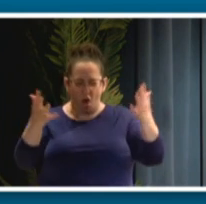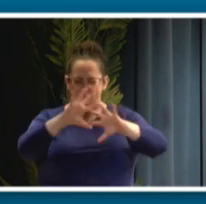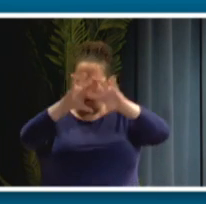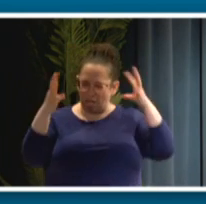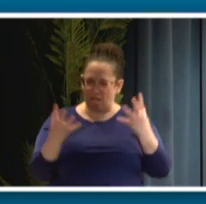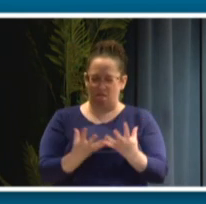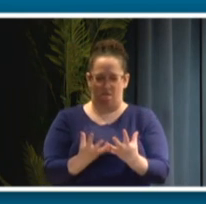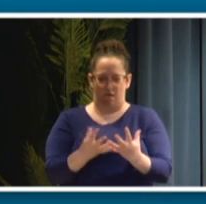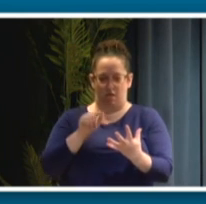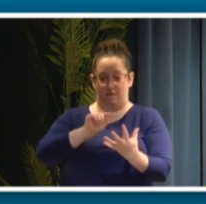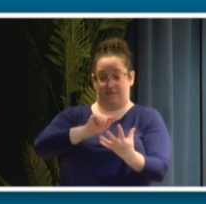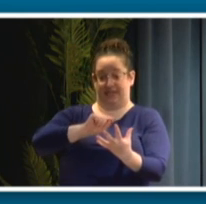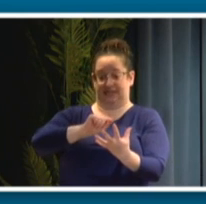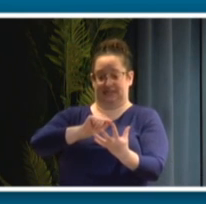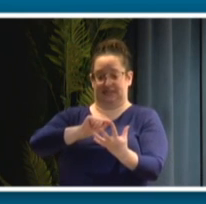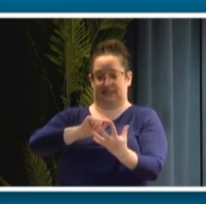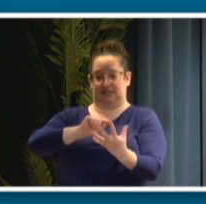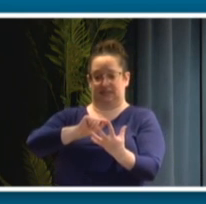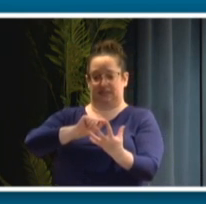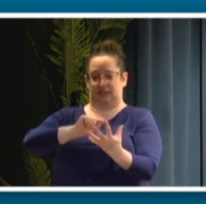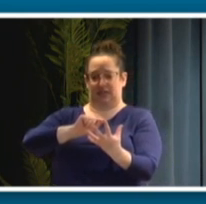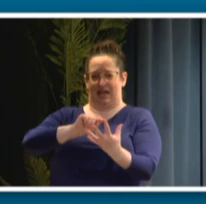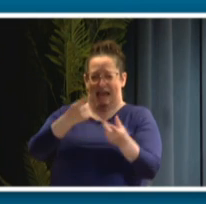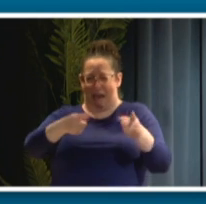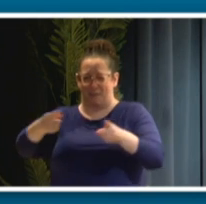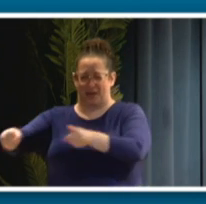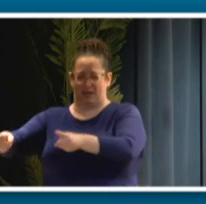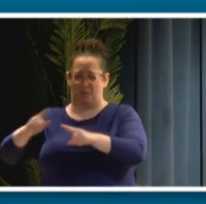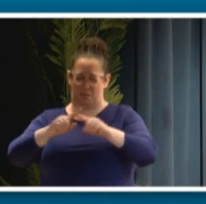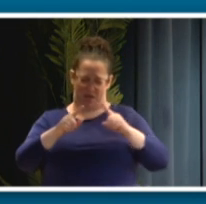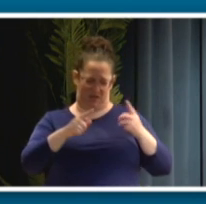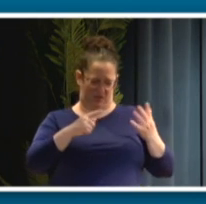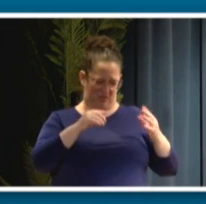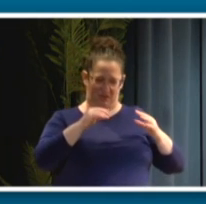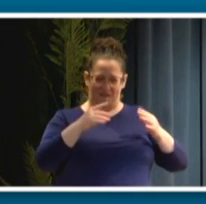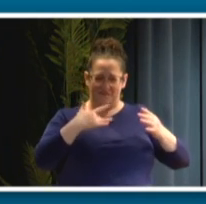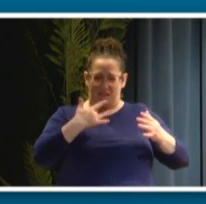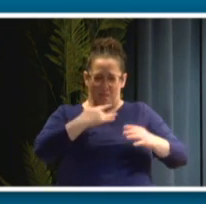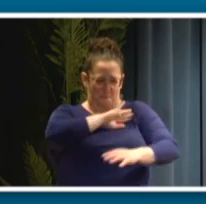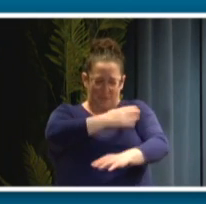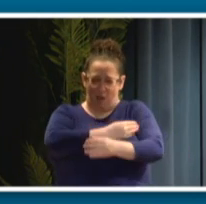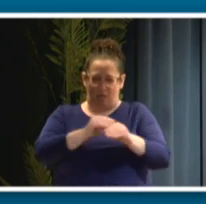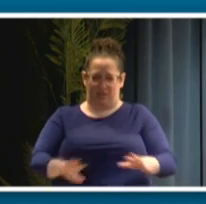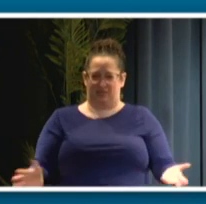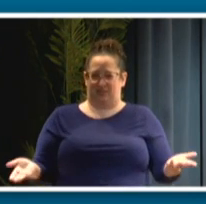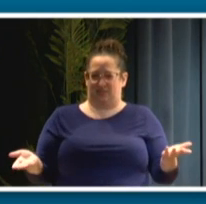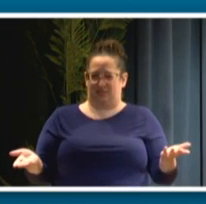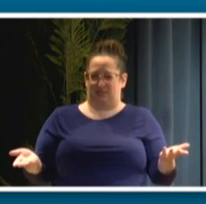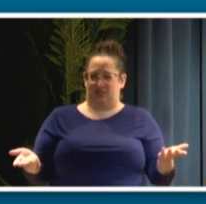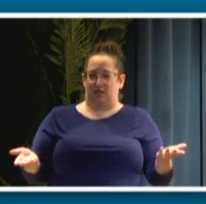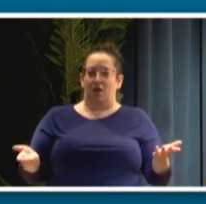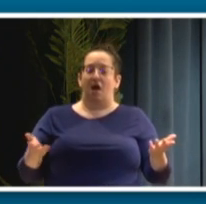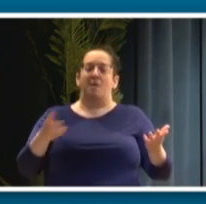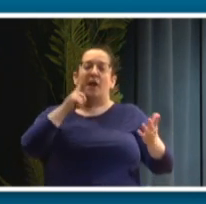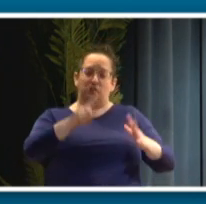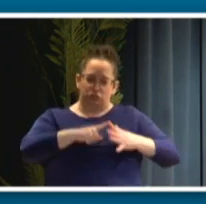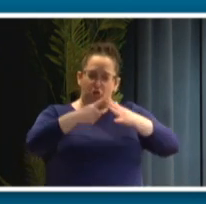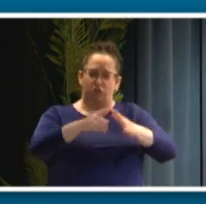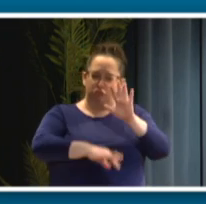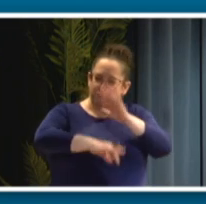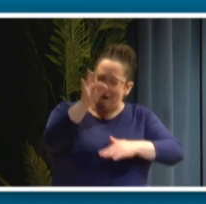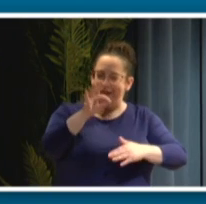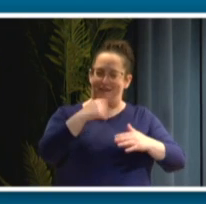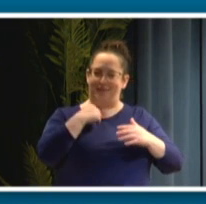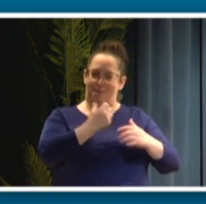a way to express myself. But I don't feel like I have any power because everything that I've known has now been upended. That's powerful. So